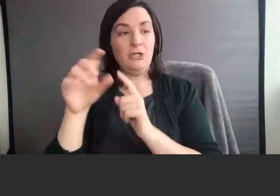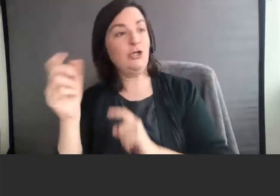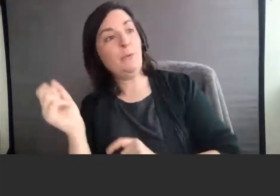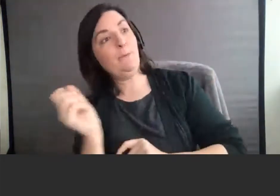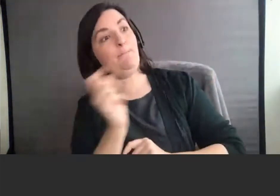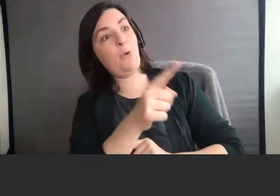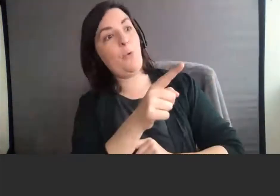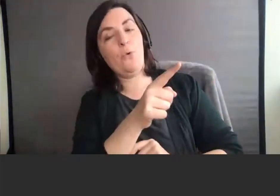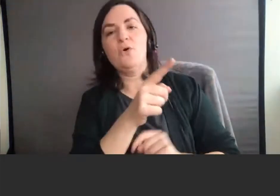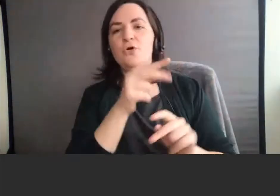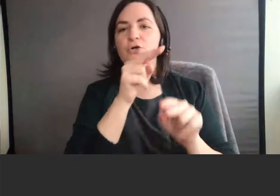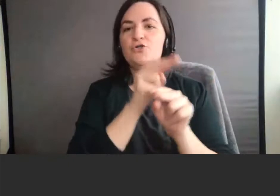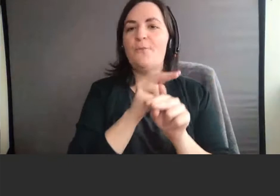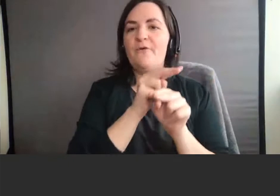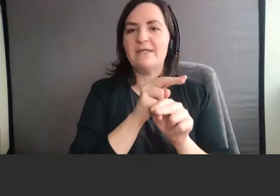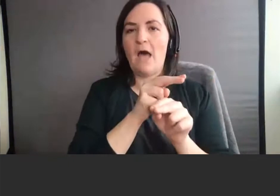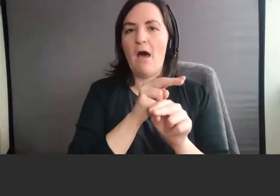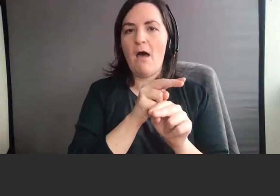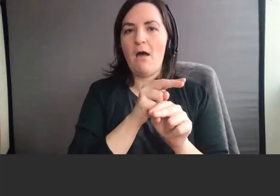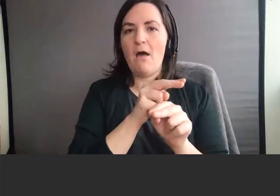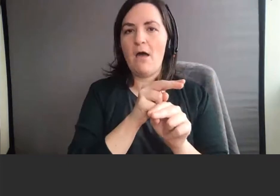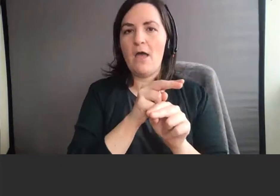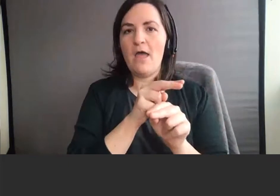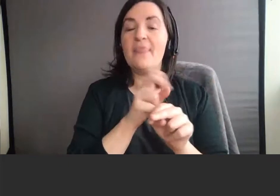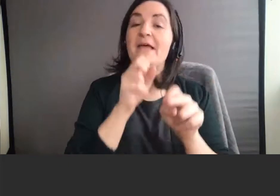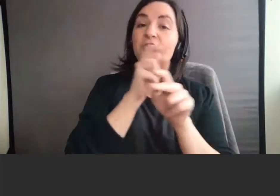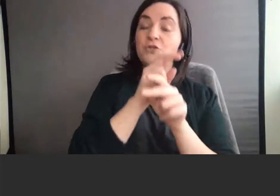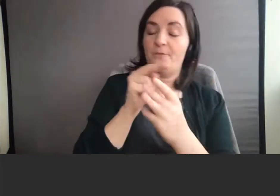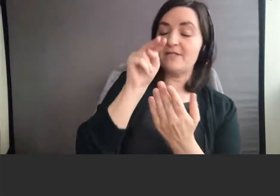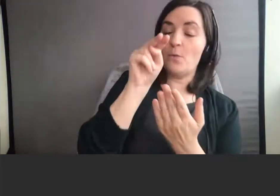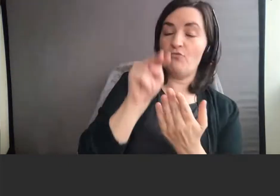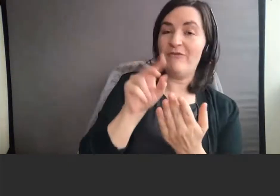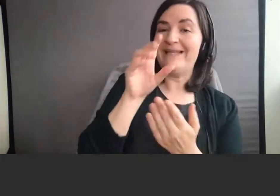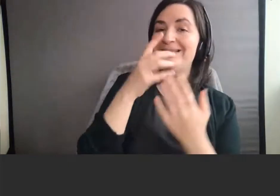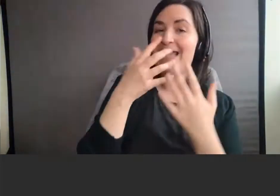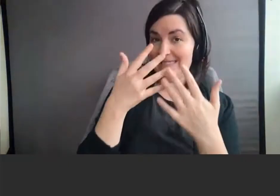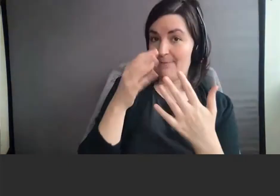is take the advice on that chunk and apply it to the whole of that section.